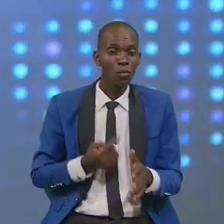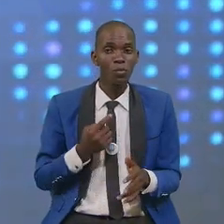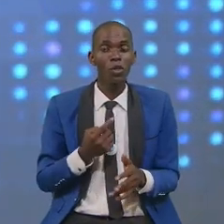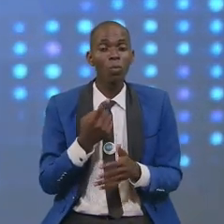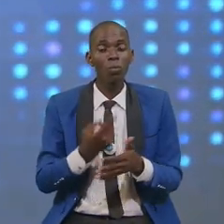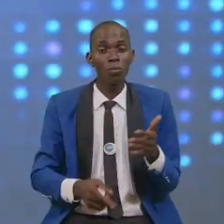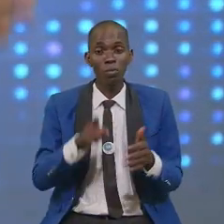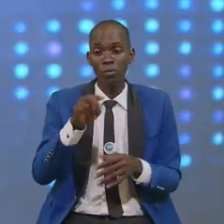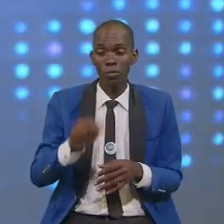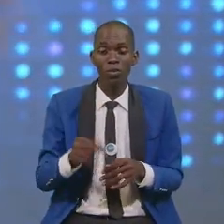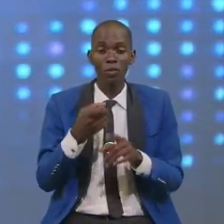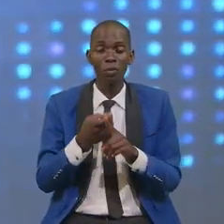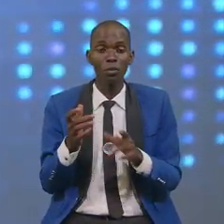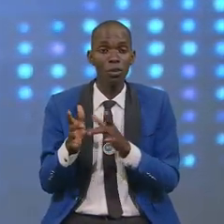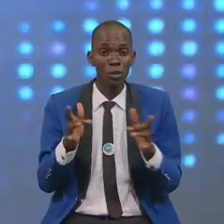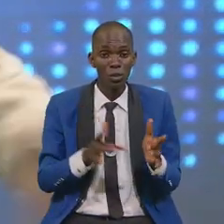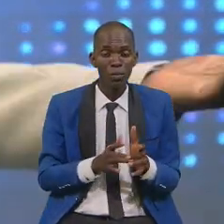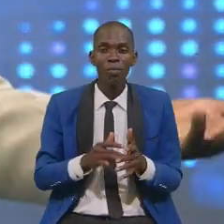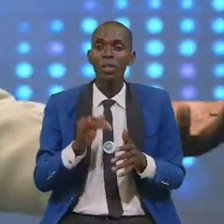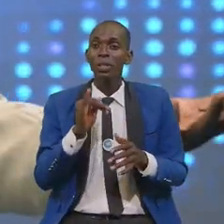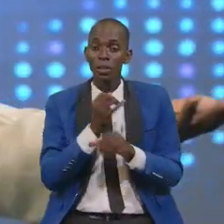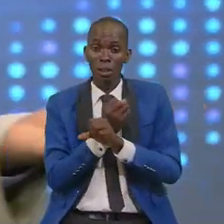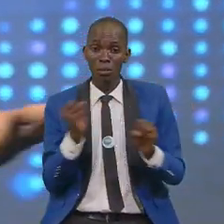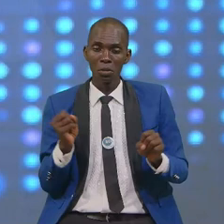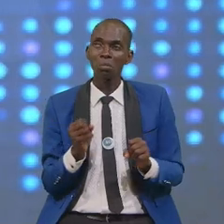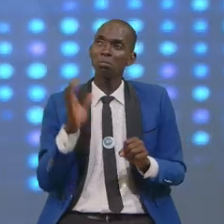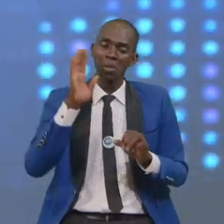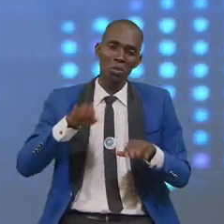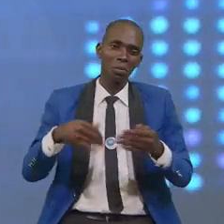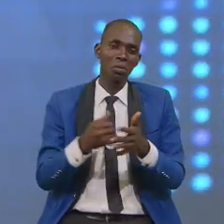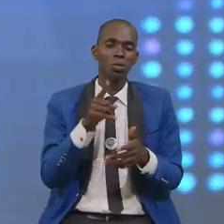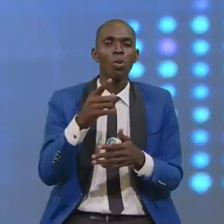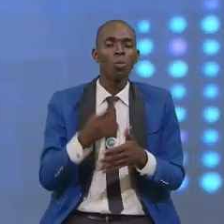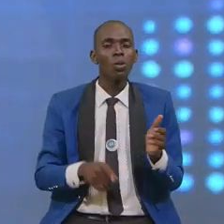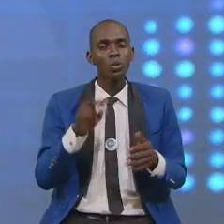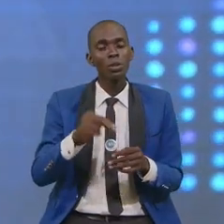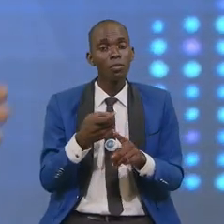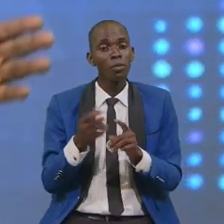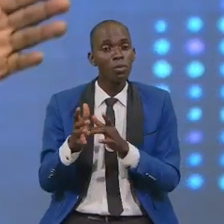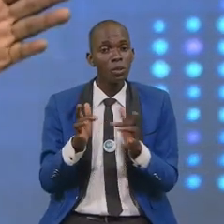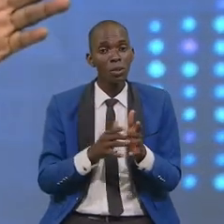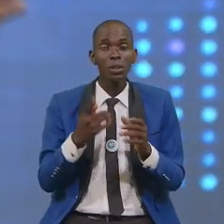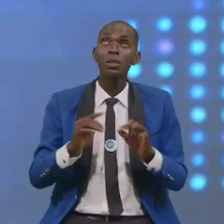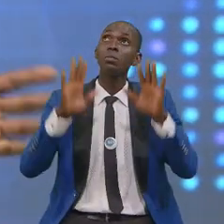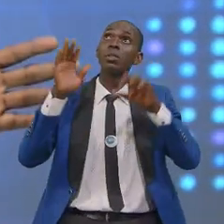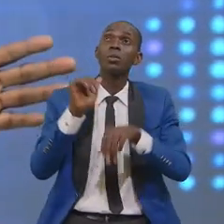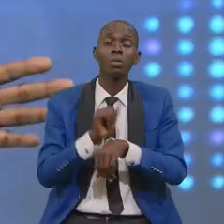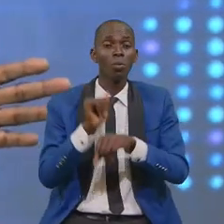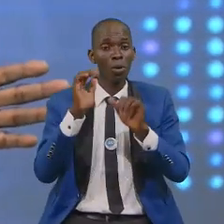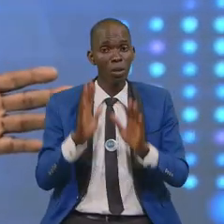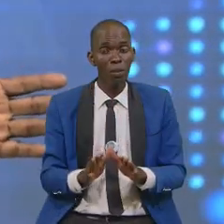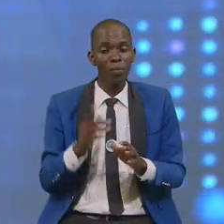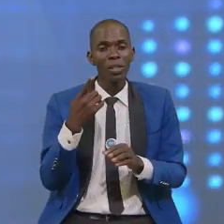Savior, salvation immediate. Once you meet with Jesus, the miracle worker, the